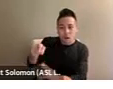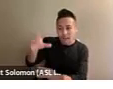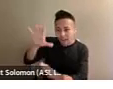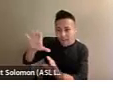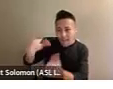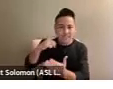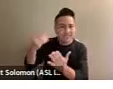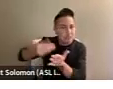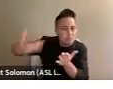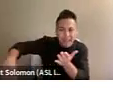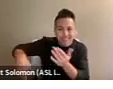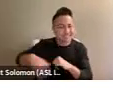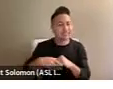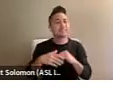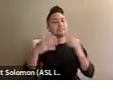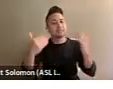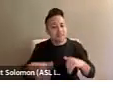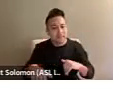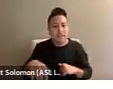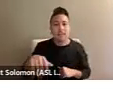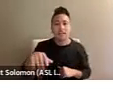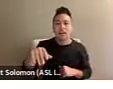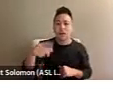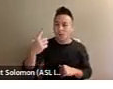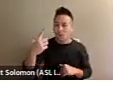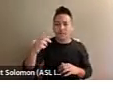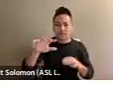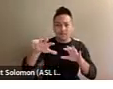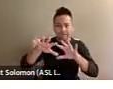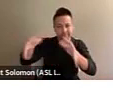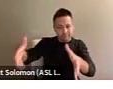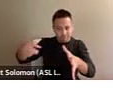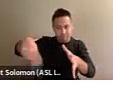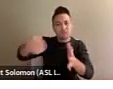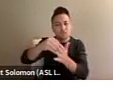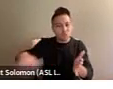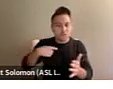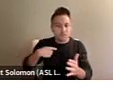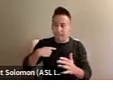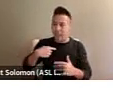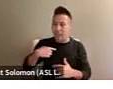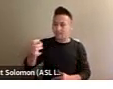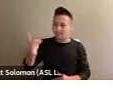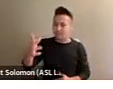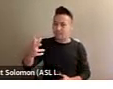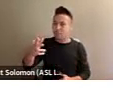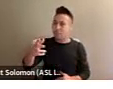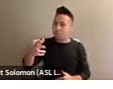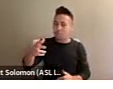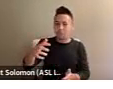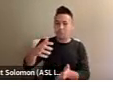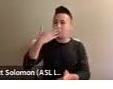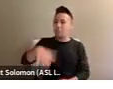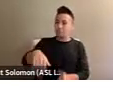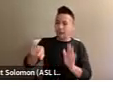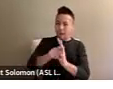32% they earned a poor grade. And 24% said they dropped a course because